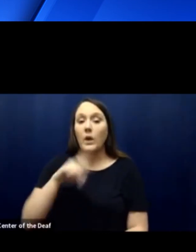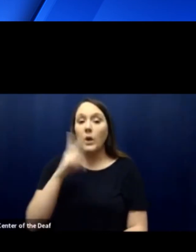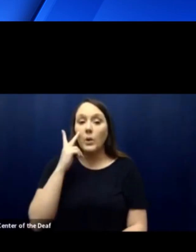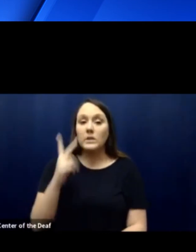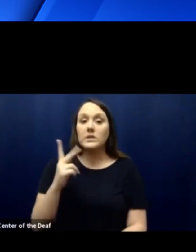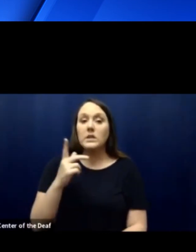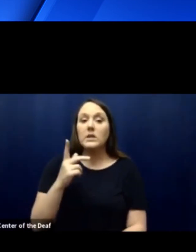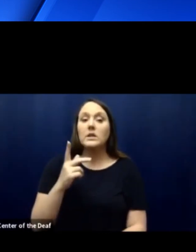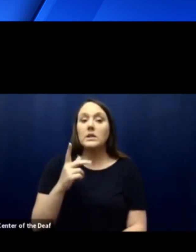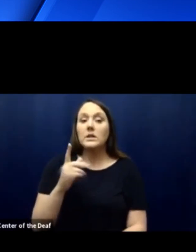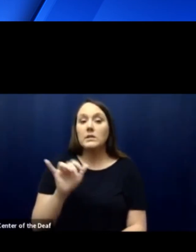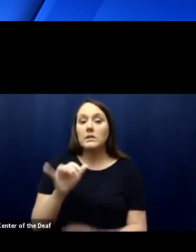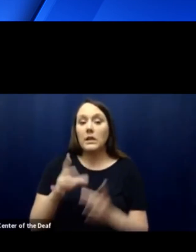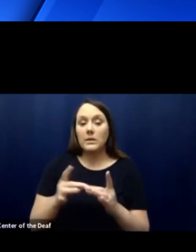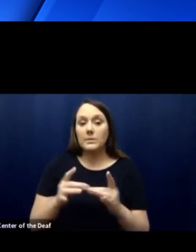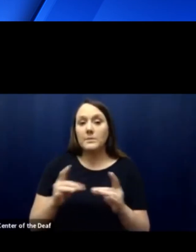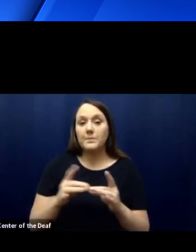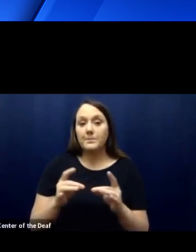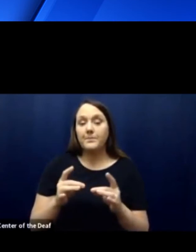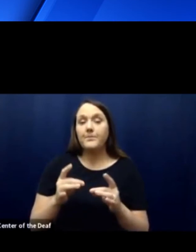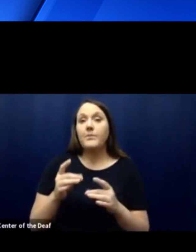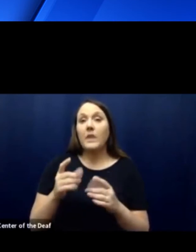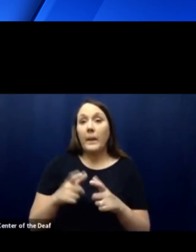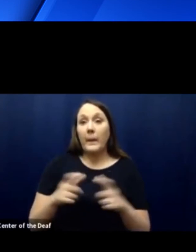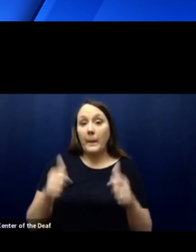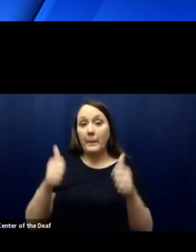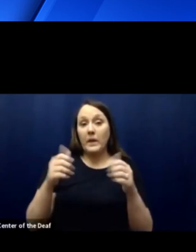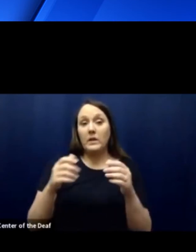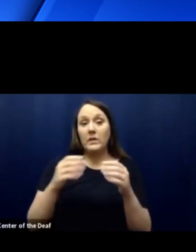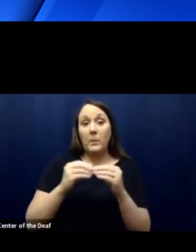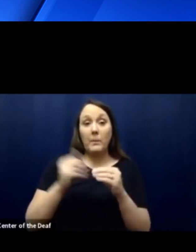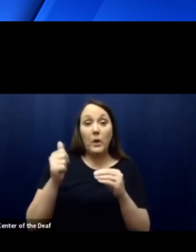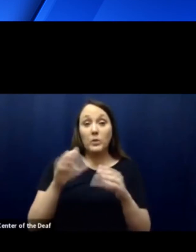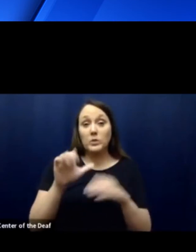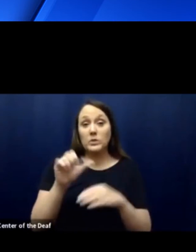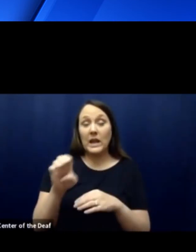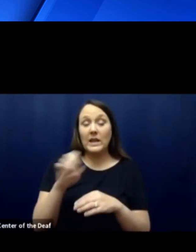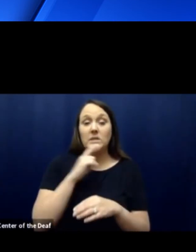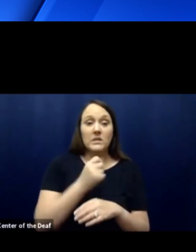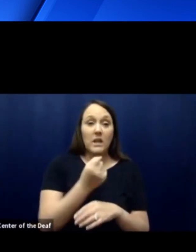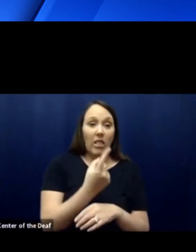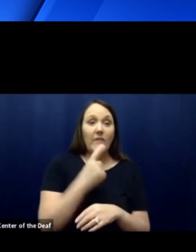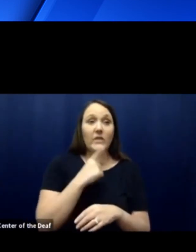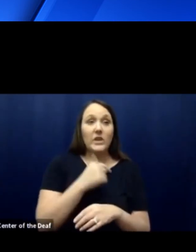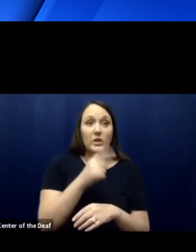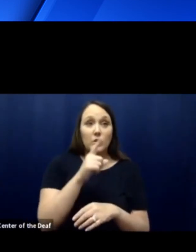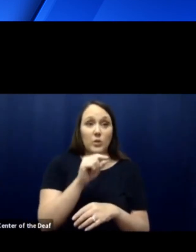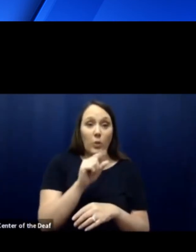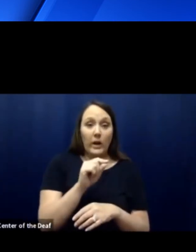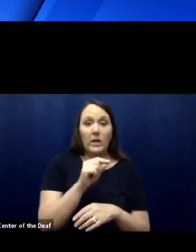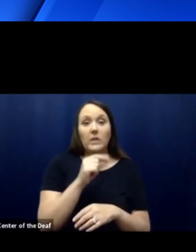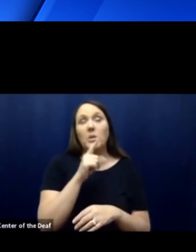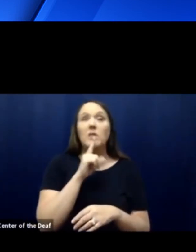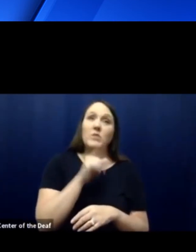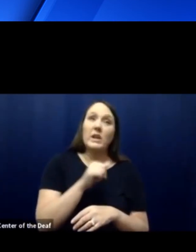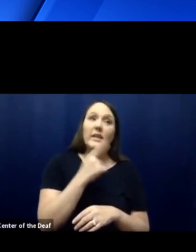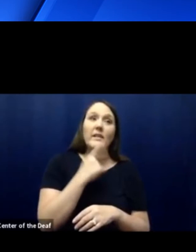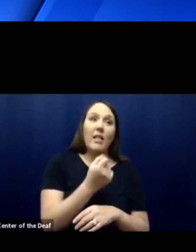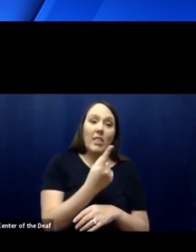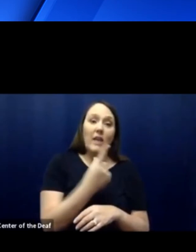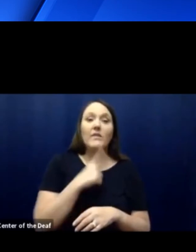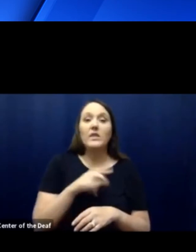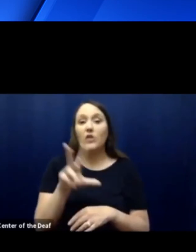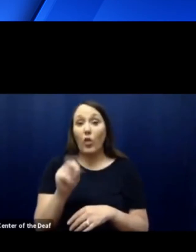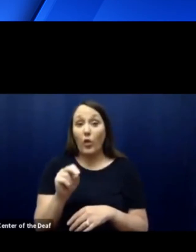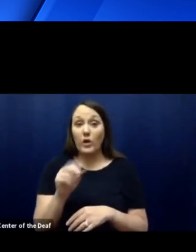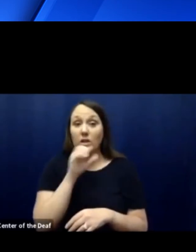like I said, we're seeing our largest number of cases, 11 to 20, and kind of 11 to 30-year-olds. So that's